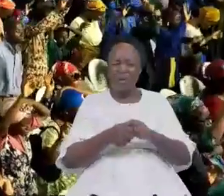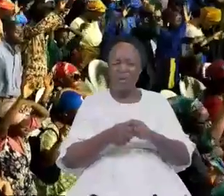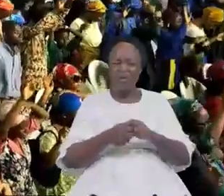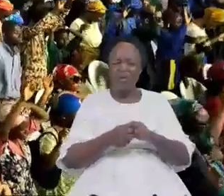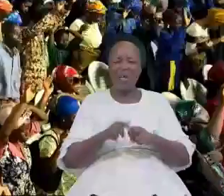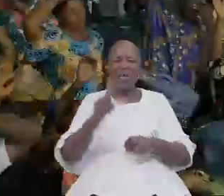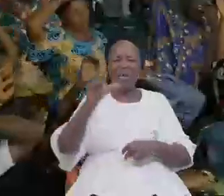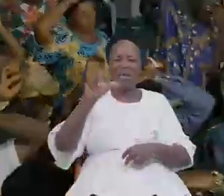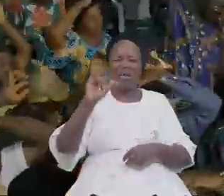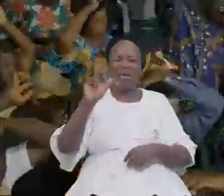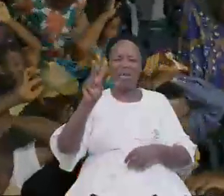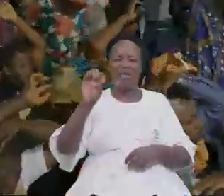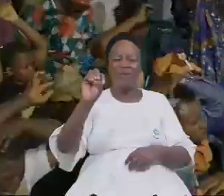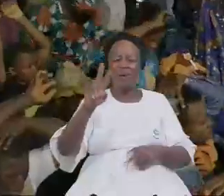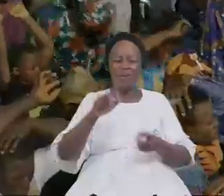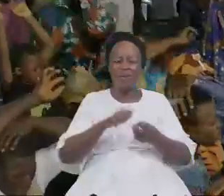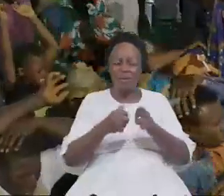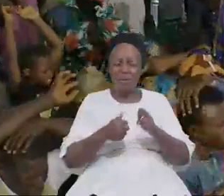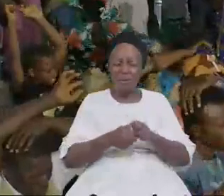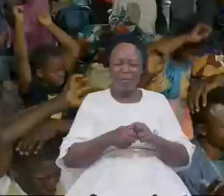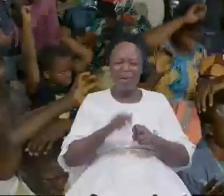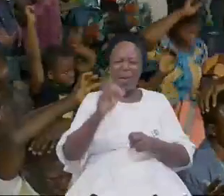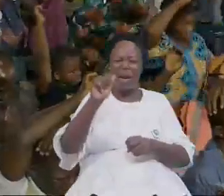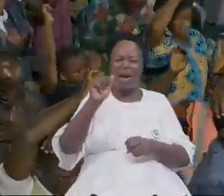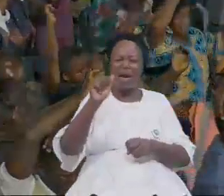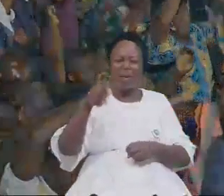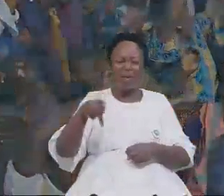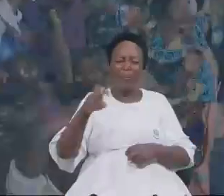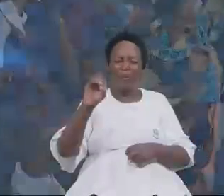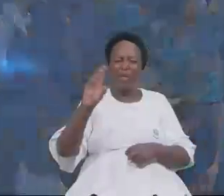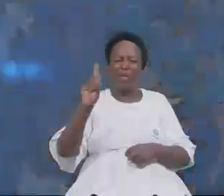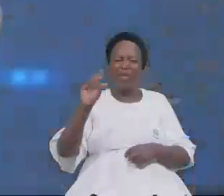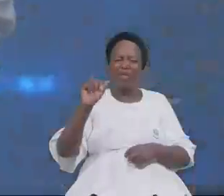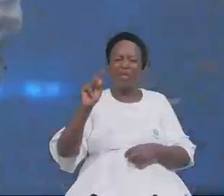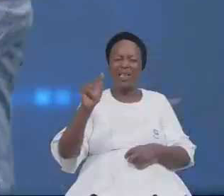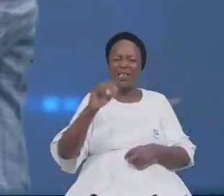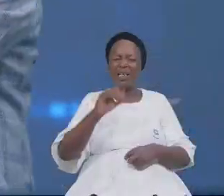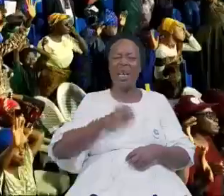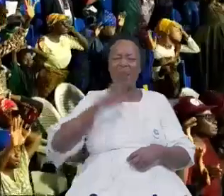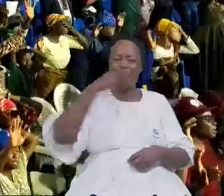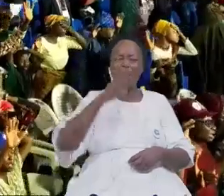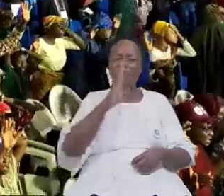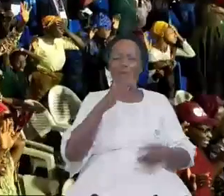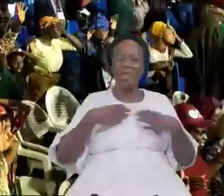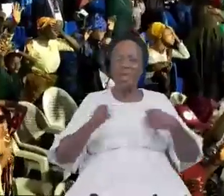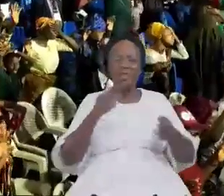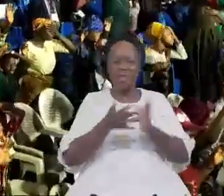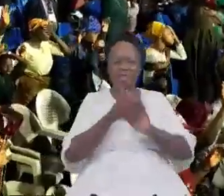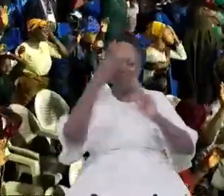appendicitis, I command you, be healed in Jesus' name.